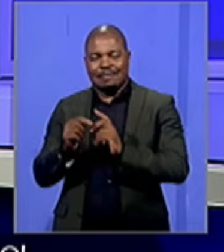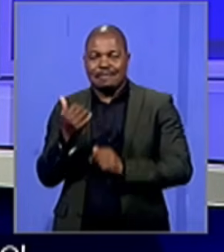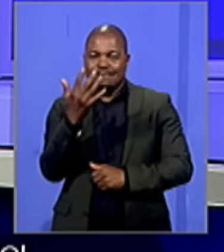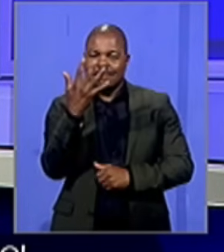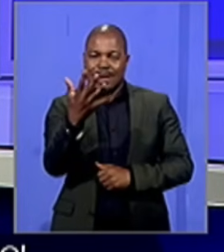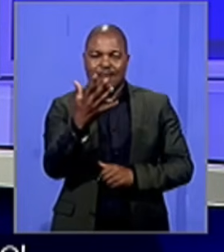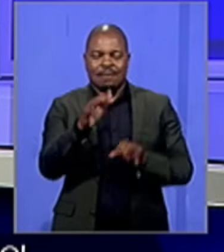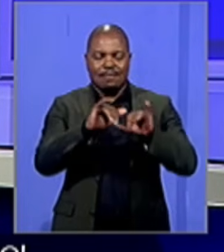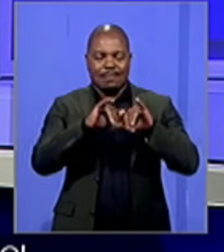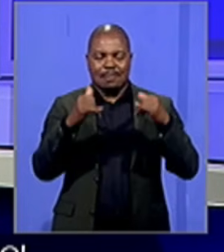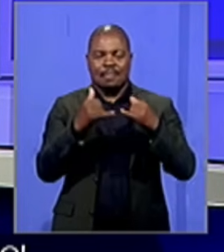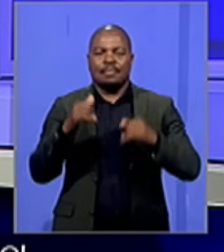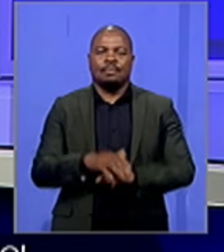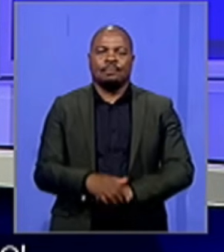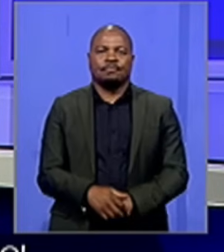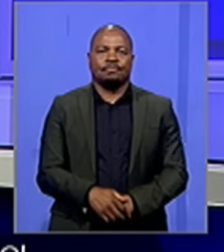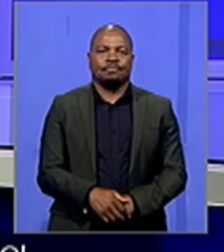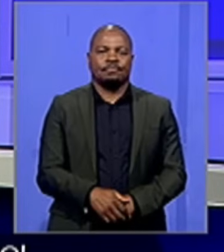5 tša go fapafapana.